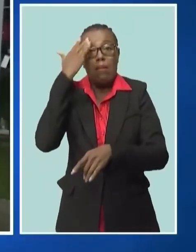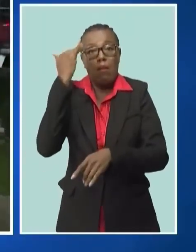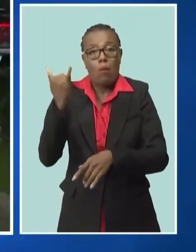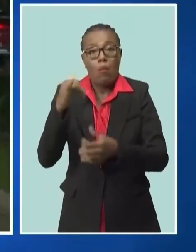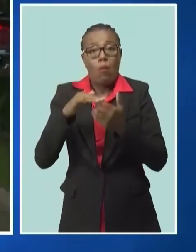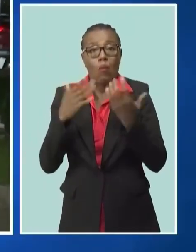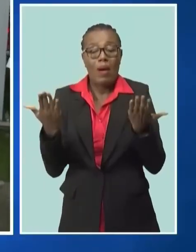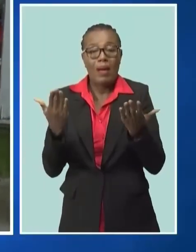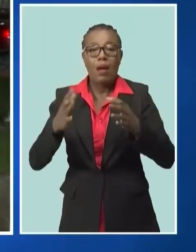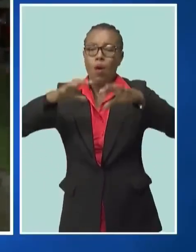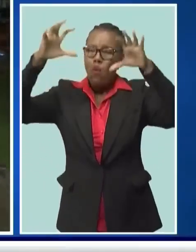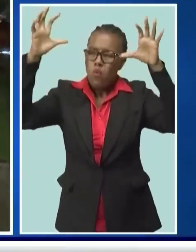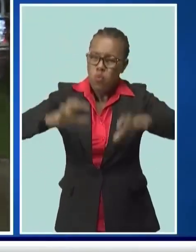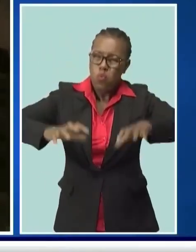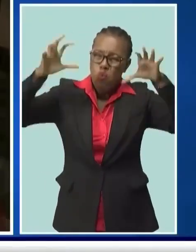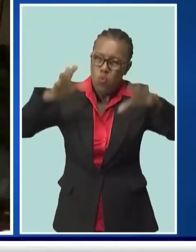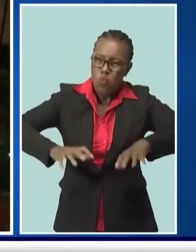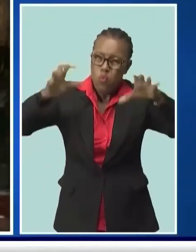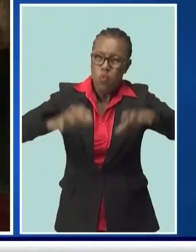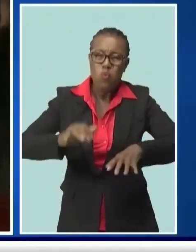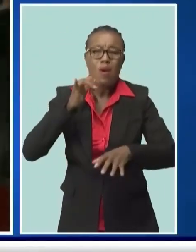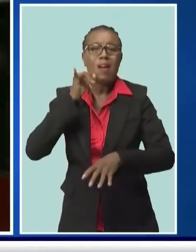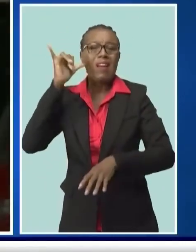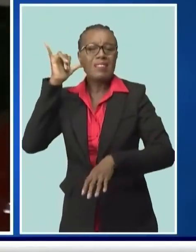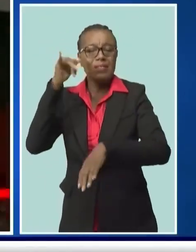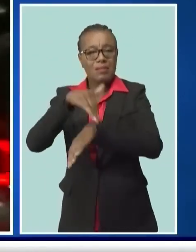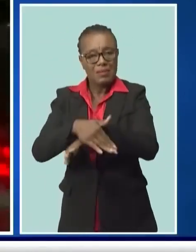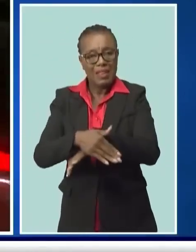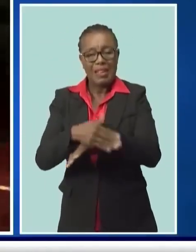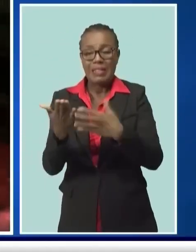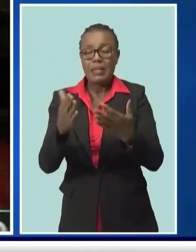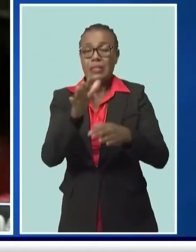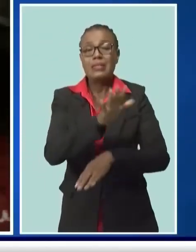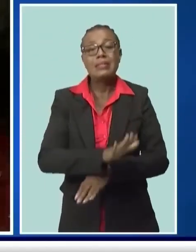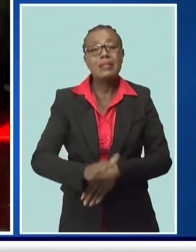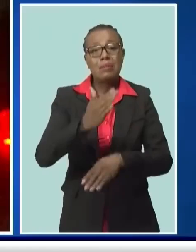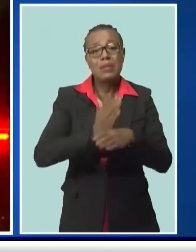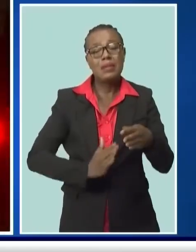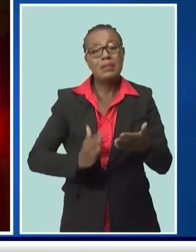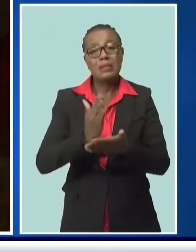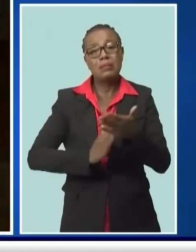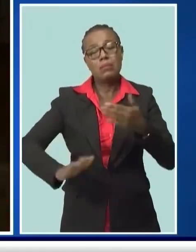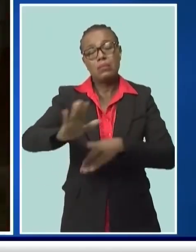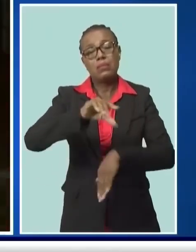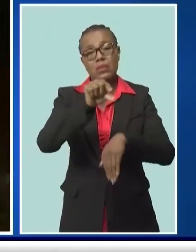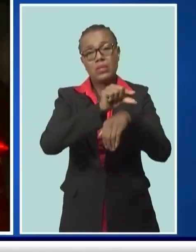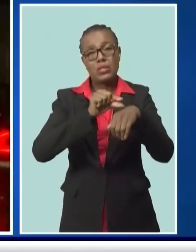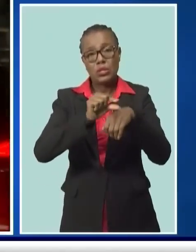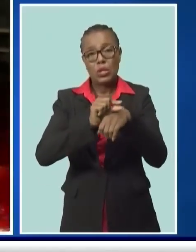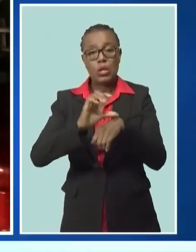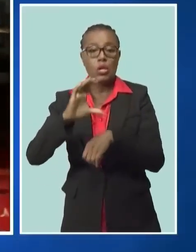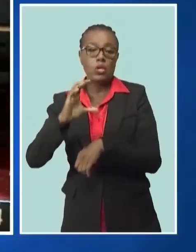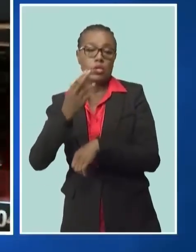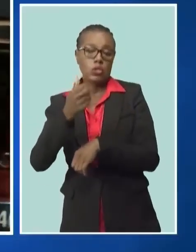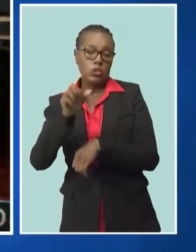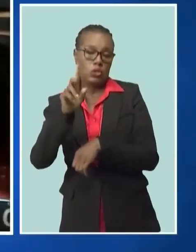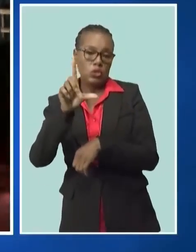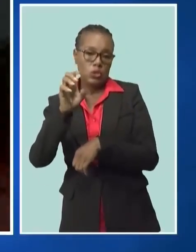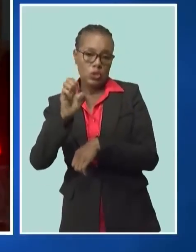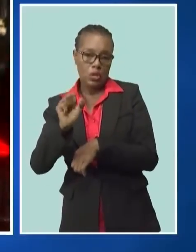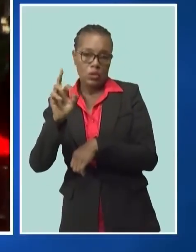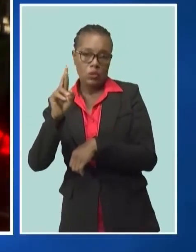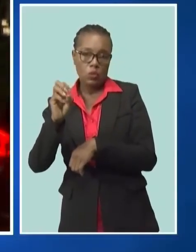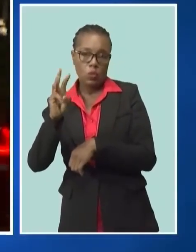night. The heavy waters caused severe flooding in some parts of St. George, including Charles Road Bridge,